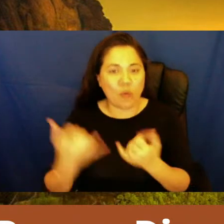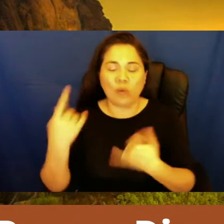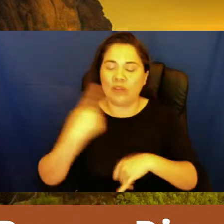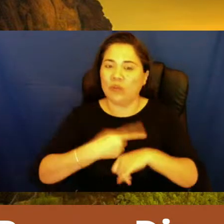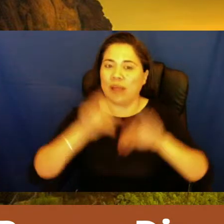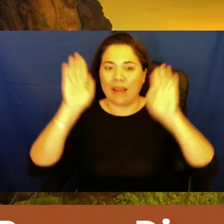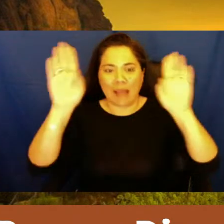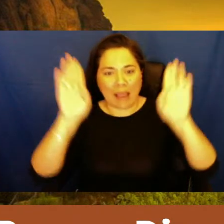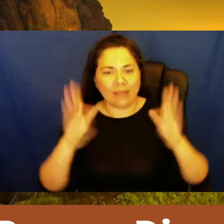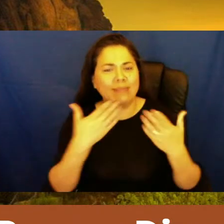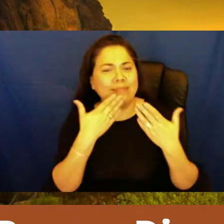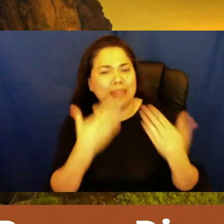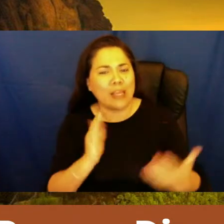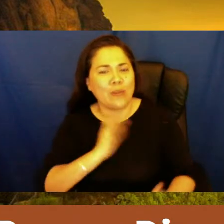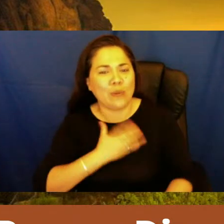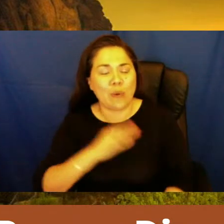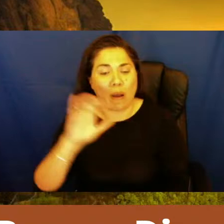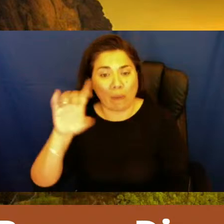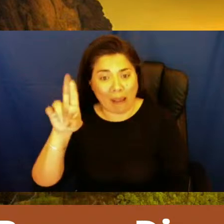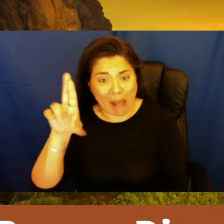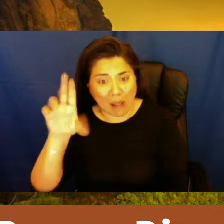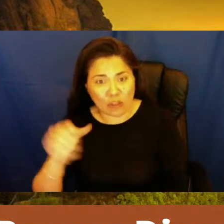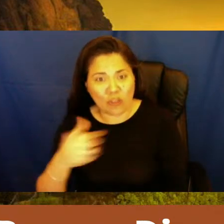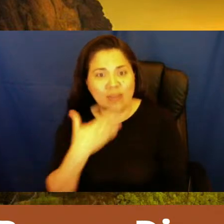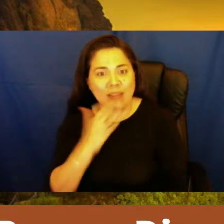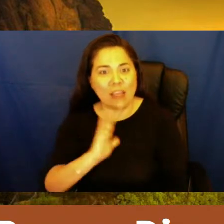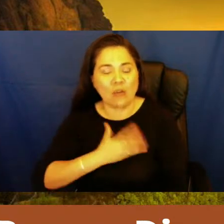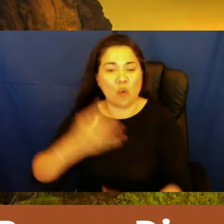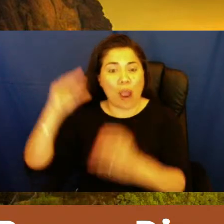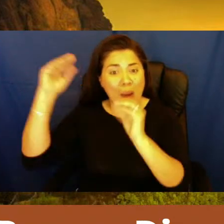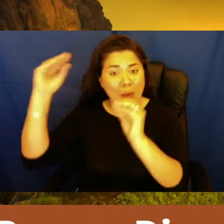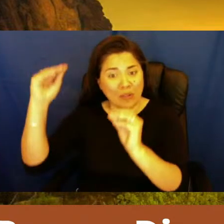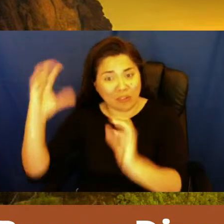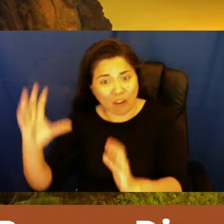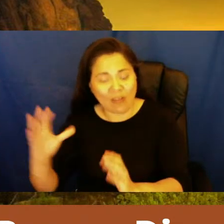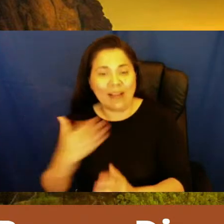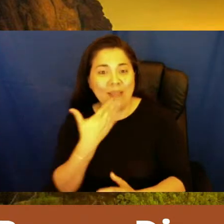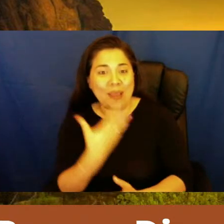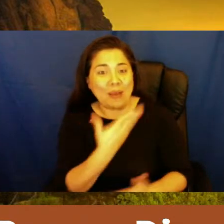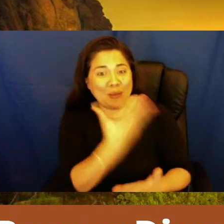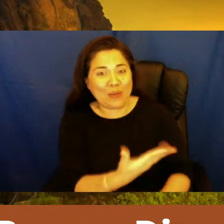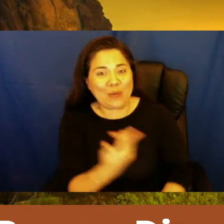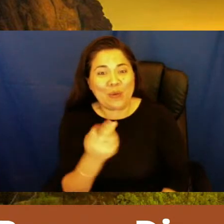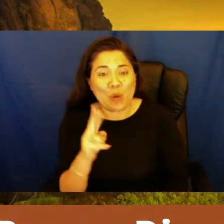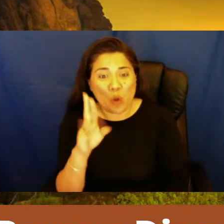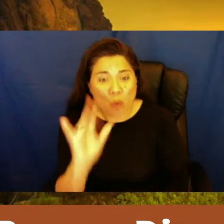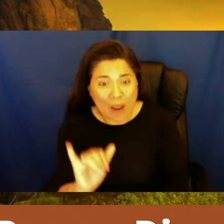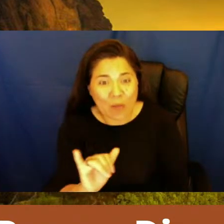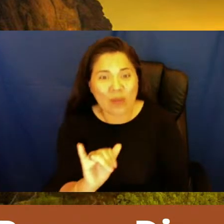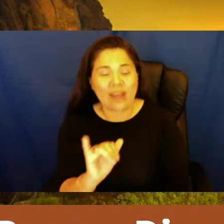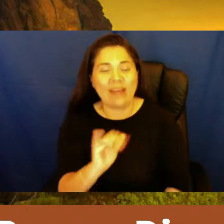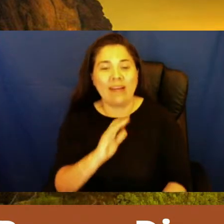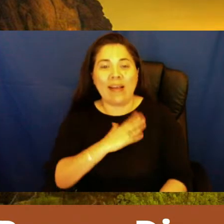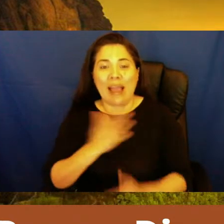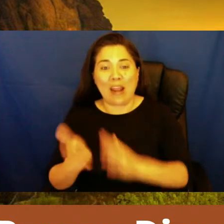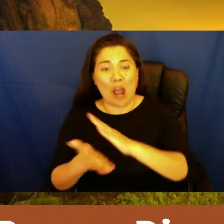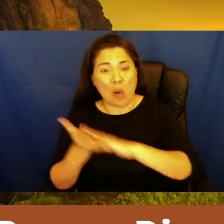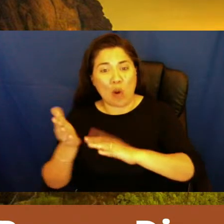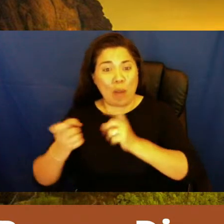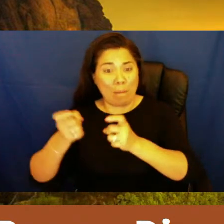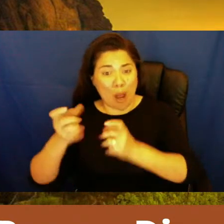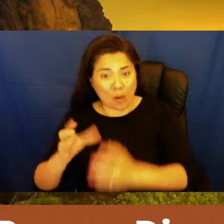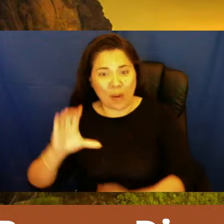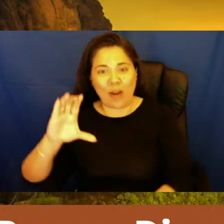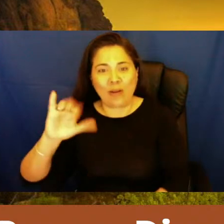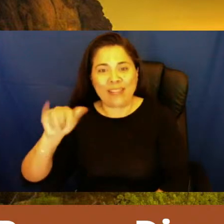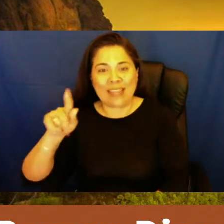our elders. Thank you to our scholars. Thank you to our Native students, our moderator, Selena. Thank you all so much